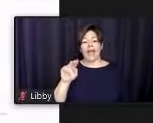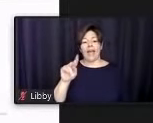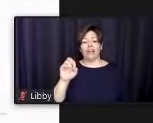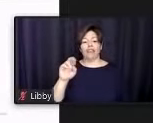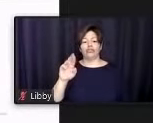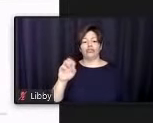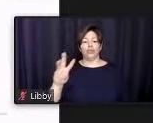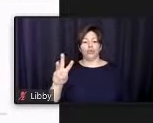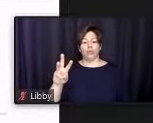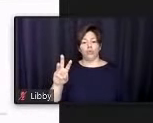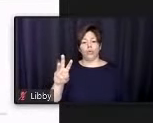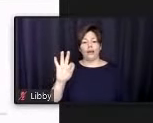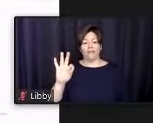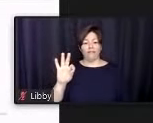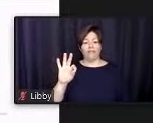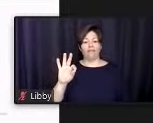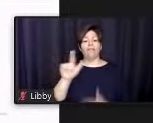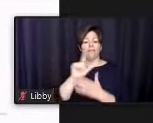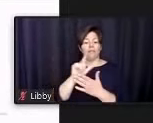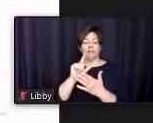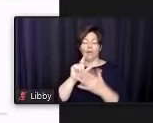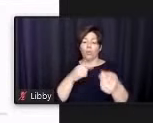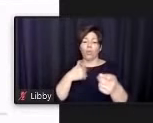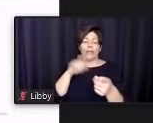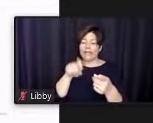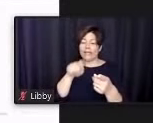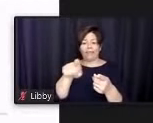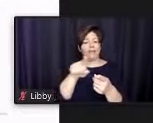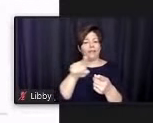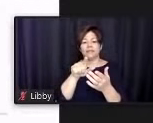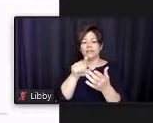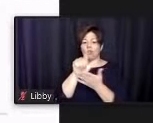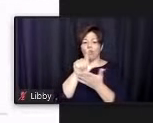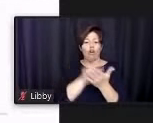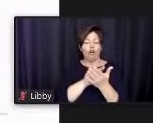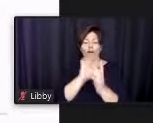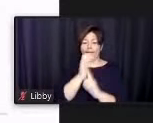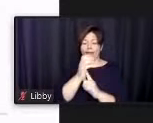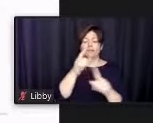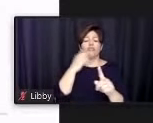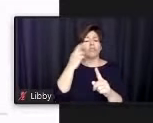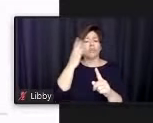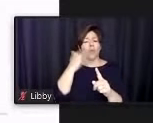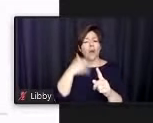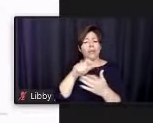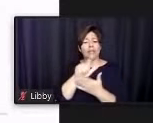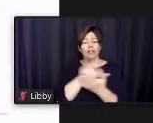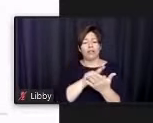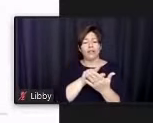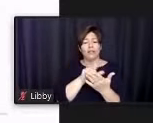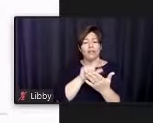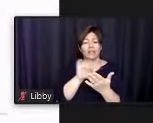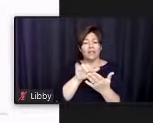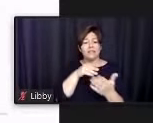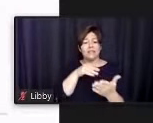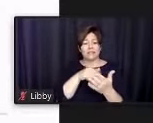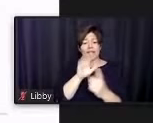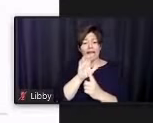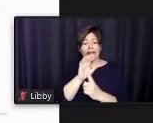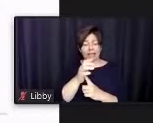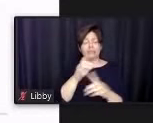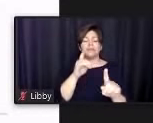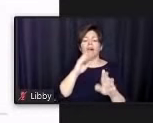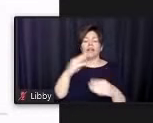we needed this case. Oh my gosh, we needed this case. When I say we needed this case is just for a minute, and give you the